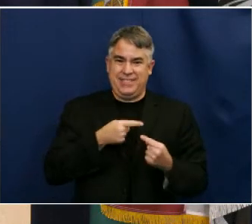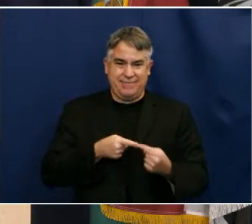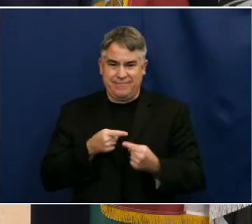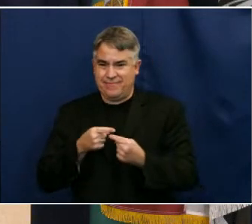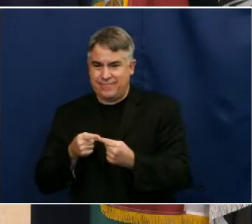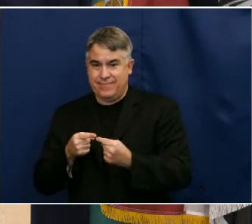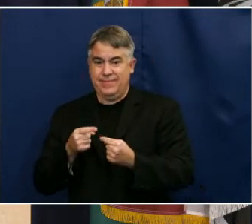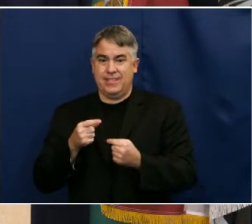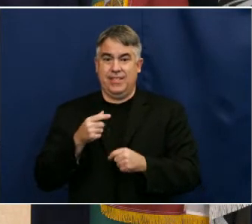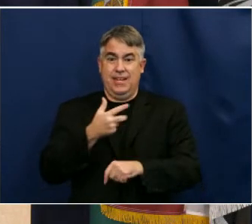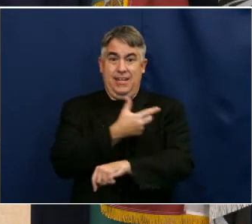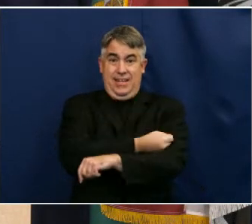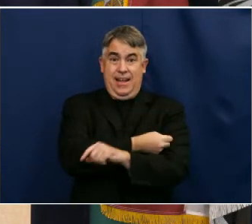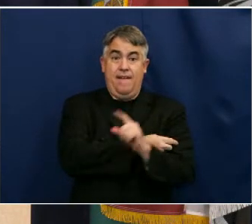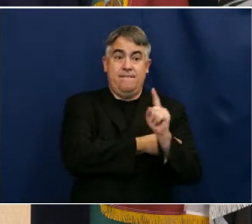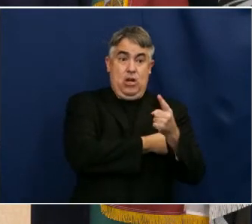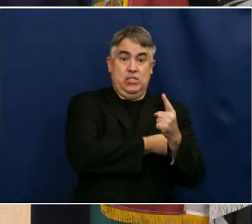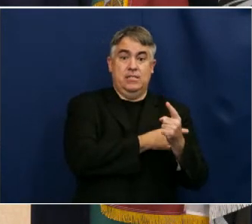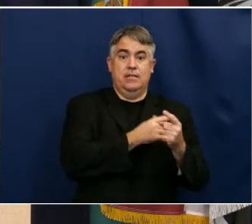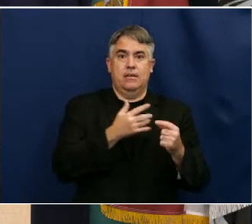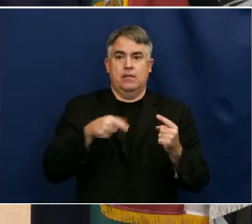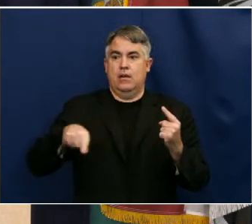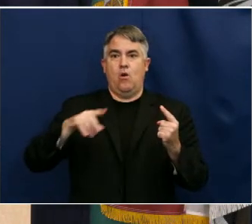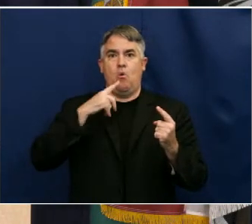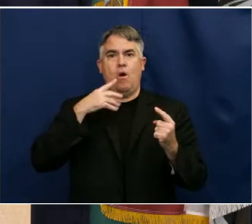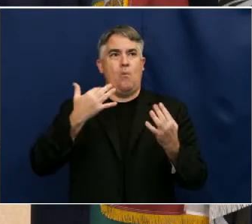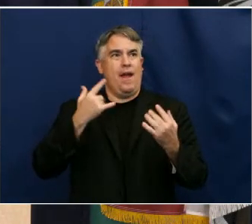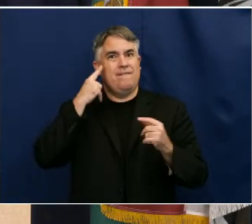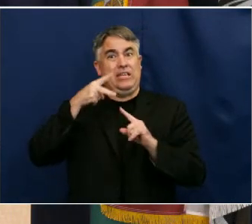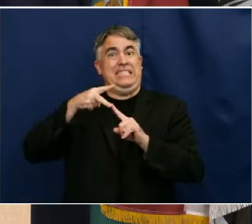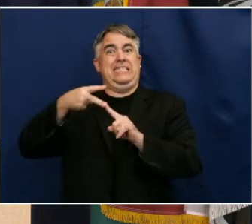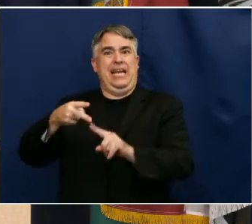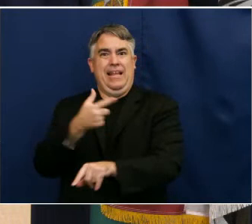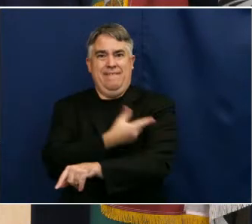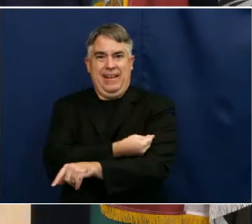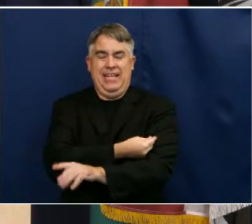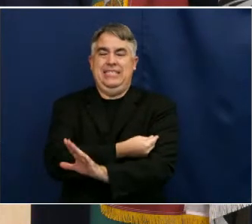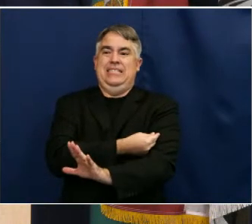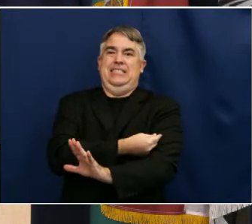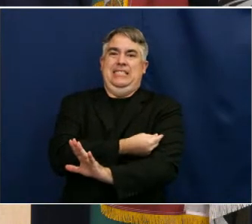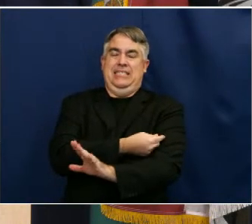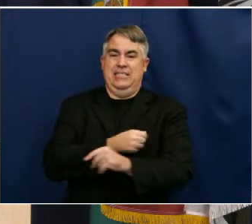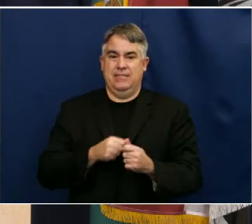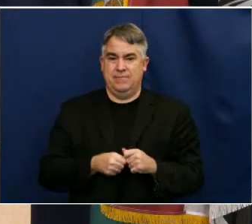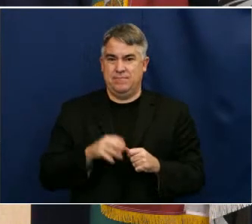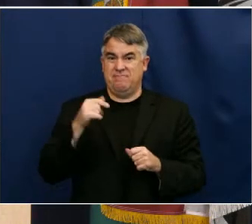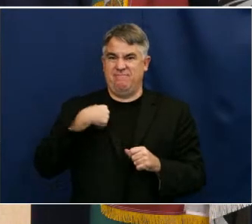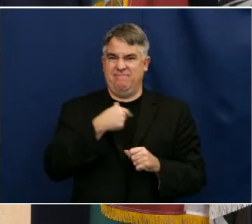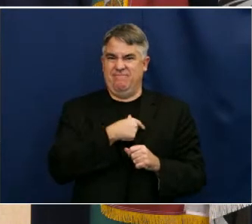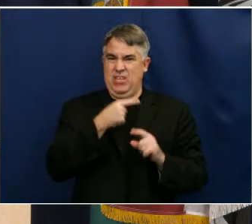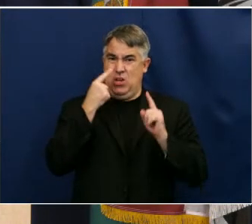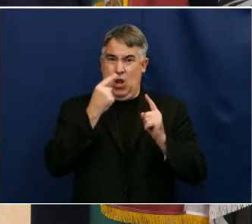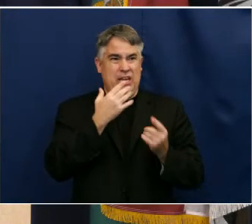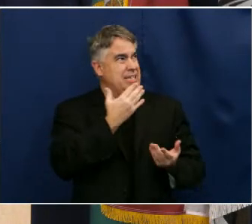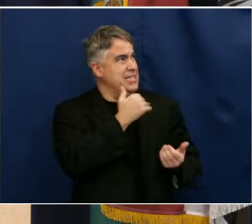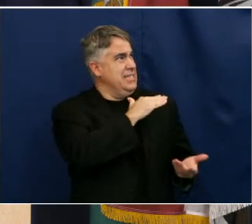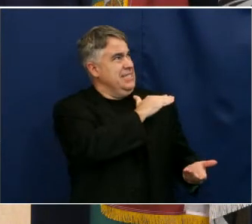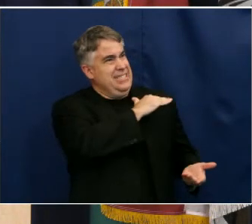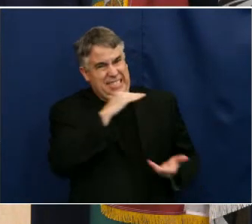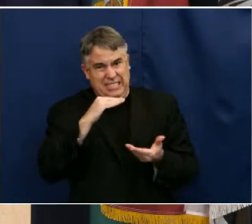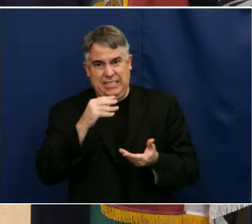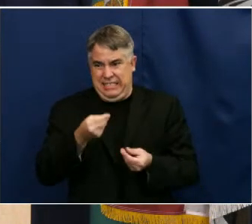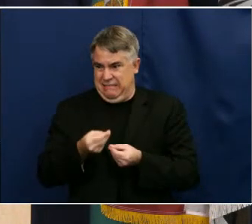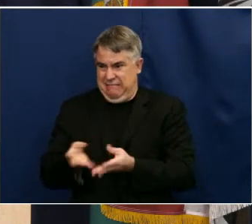priority, but we remain hopeful that the supply will increase. We've certainly built out enough capacity to do significantly more